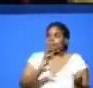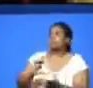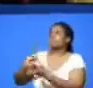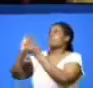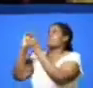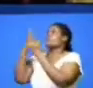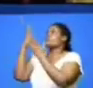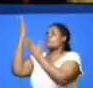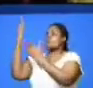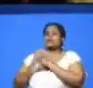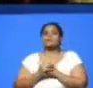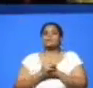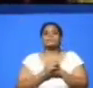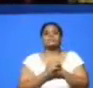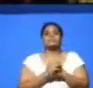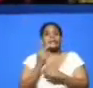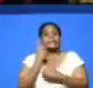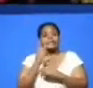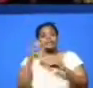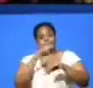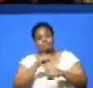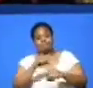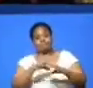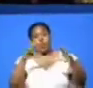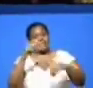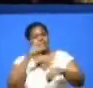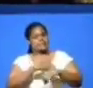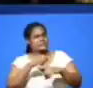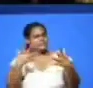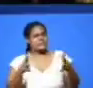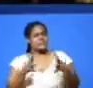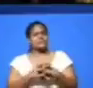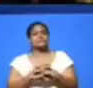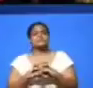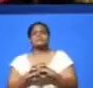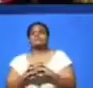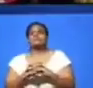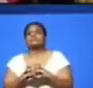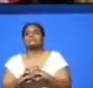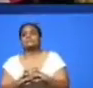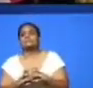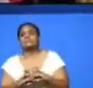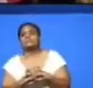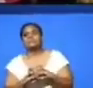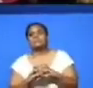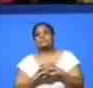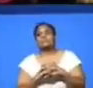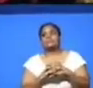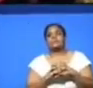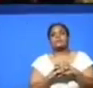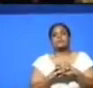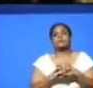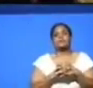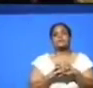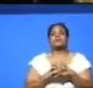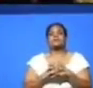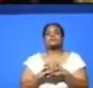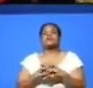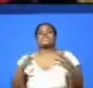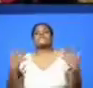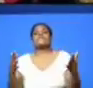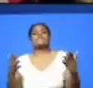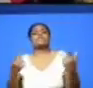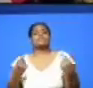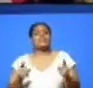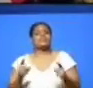Bible. I see the clock. It says time is up. Listen to me. I'll finish it on Friday